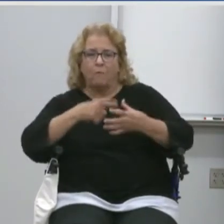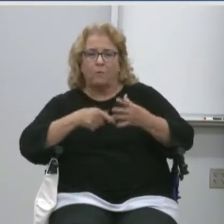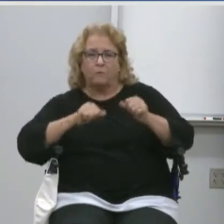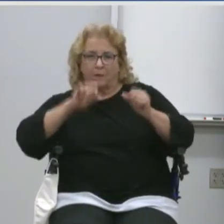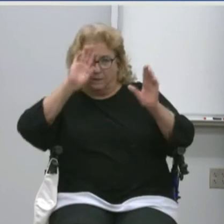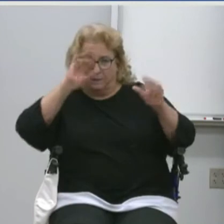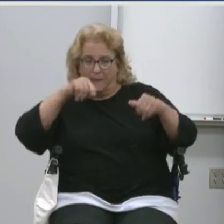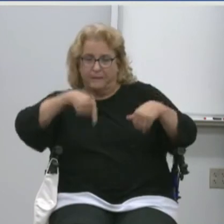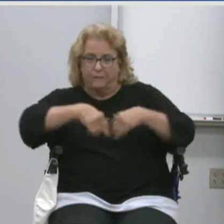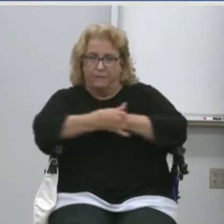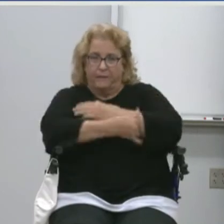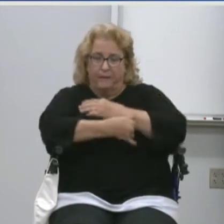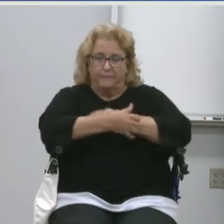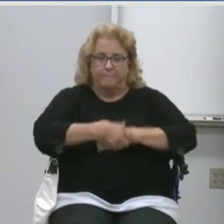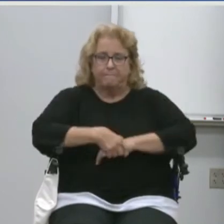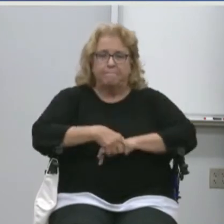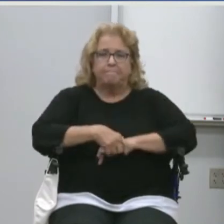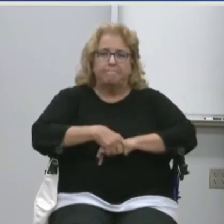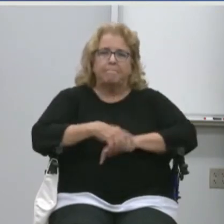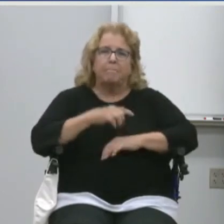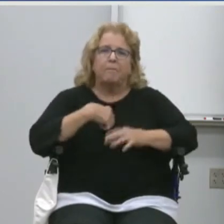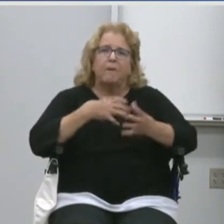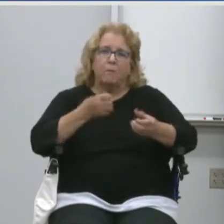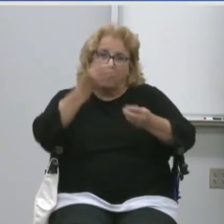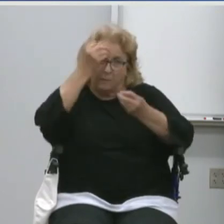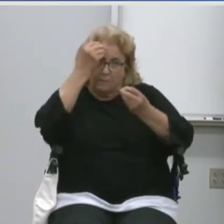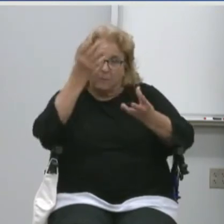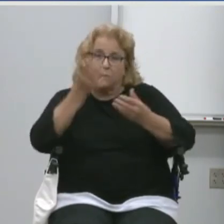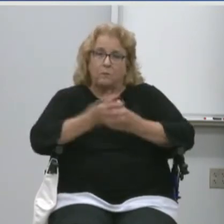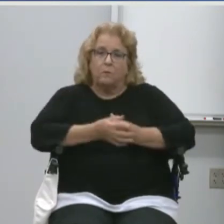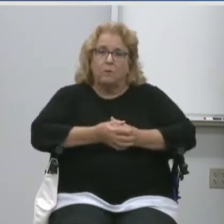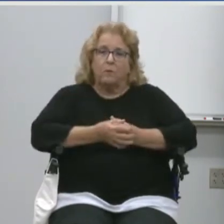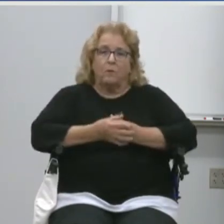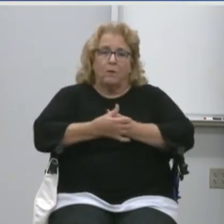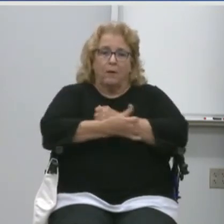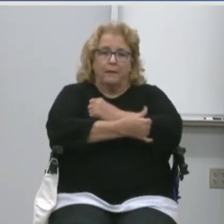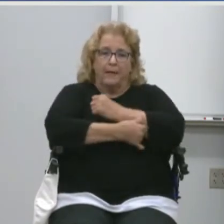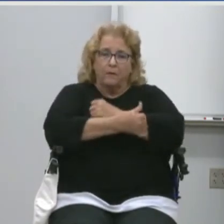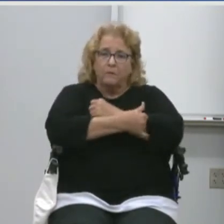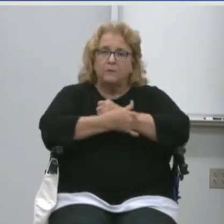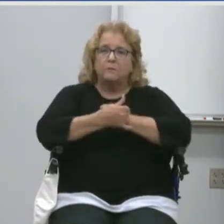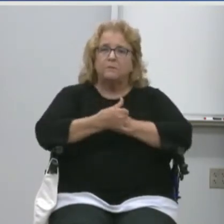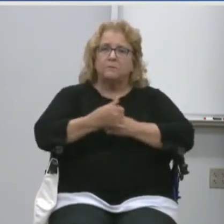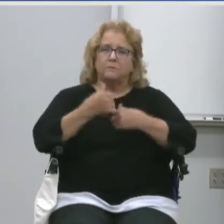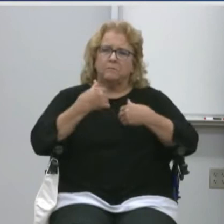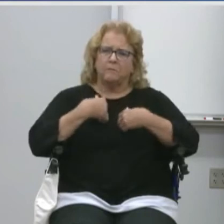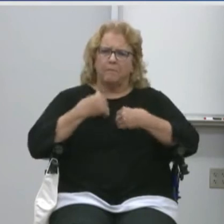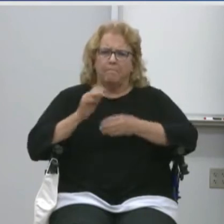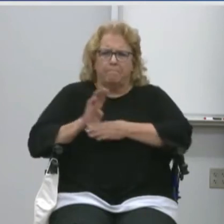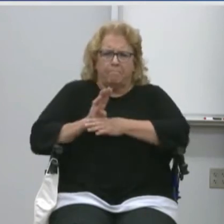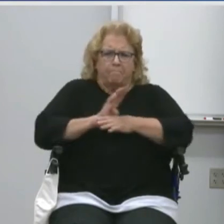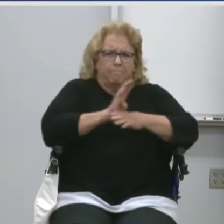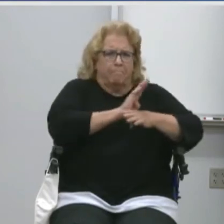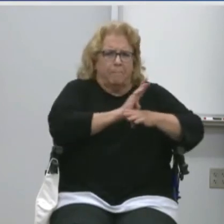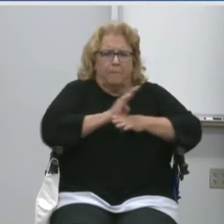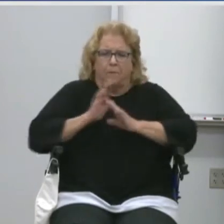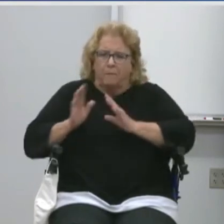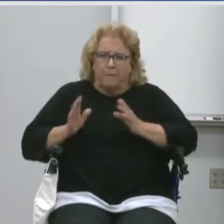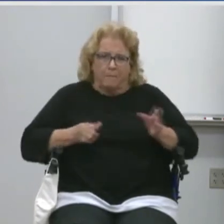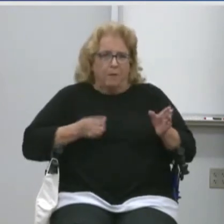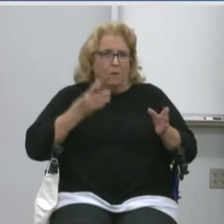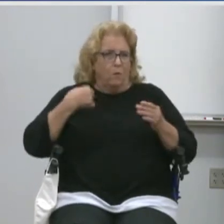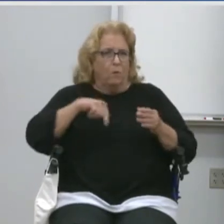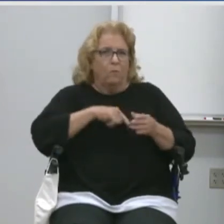in the county. I do want to let everybody know that county forces have been very busy, and we're prepared for